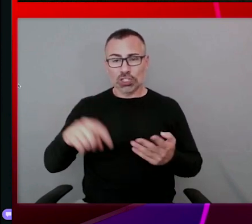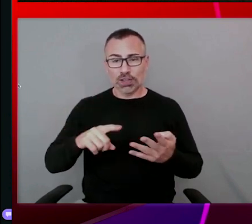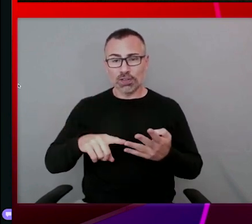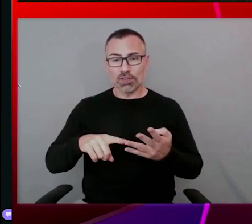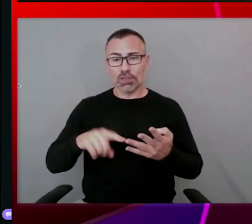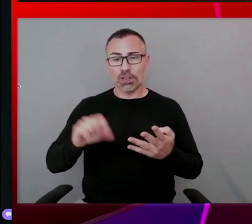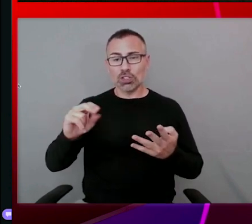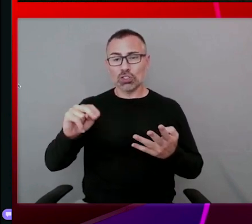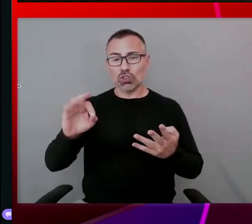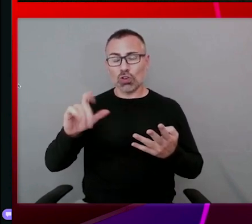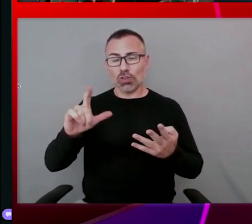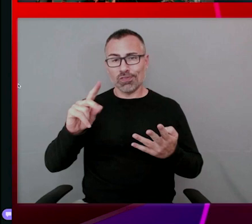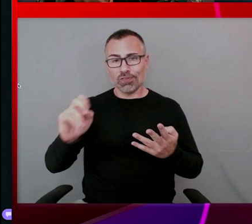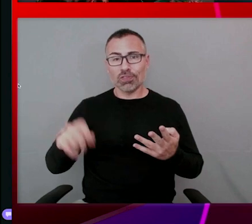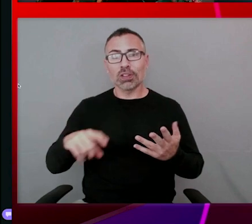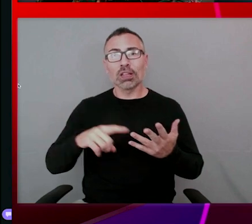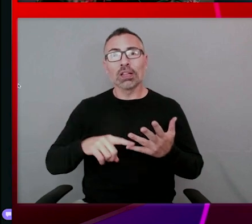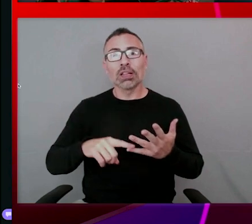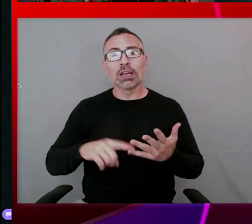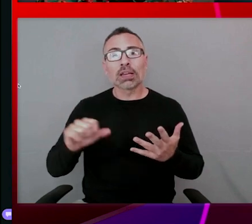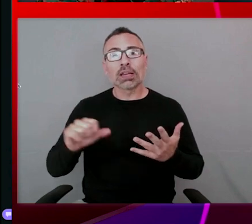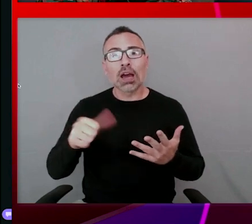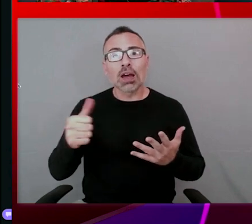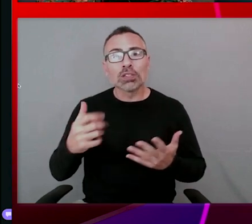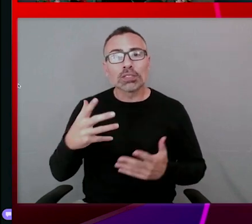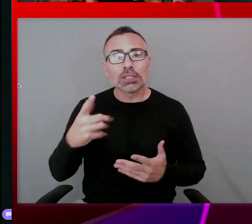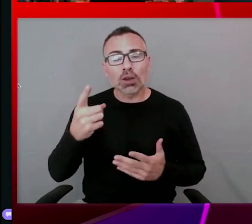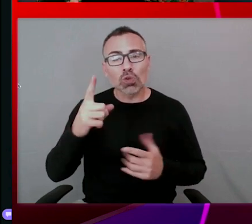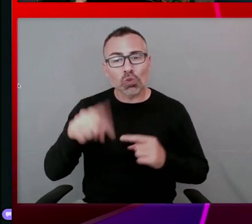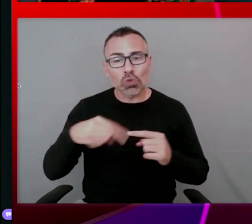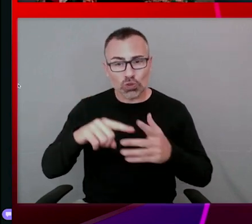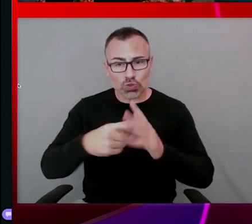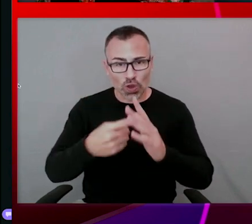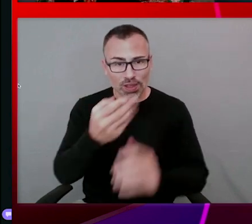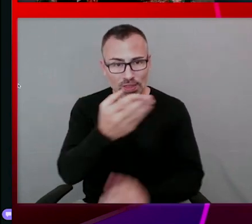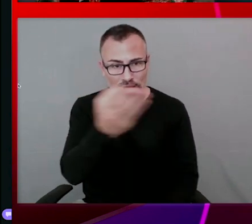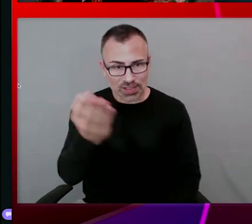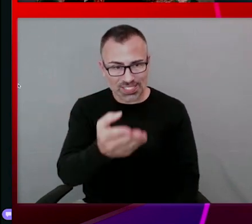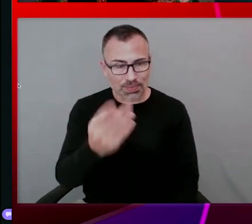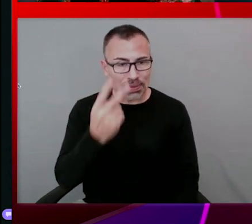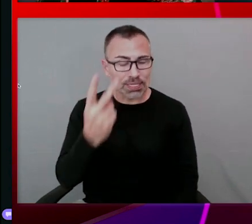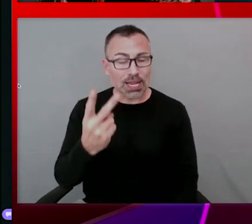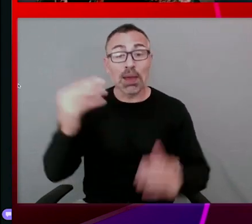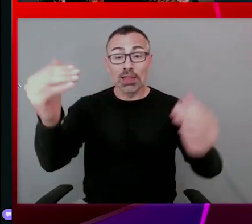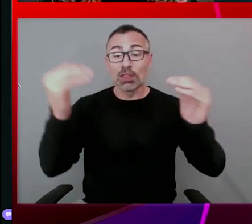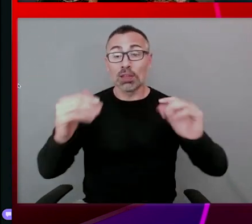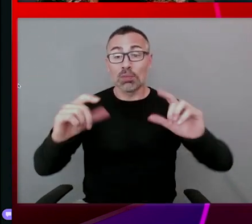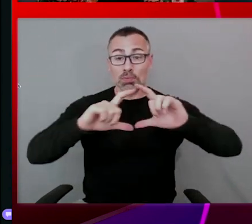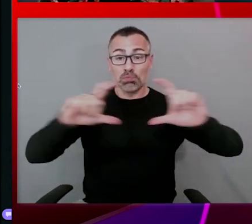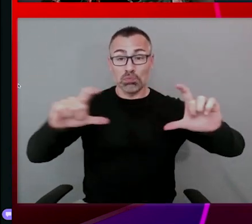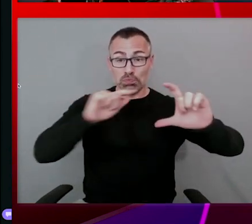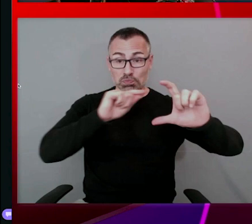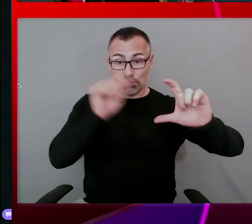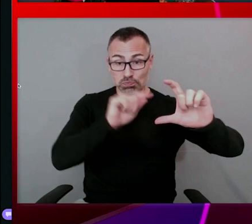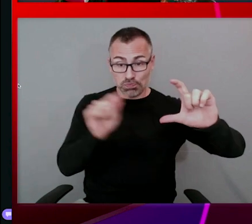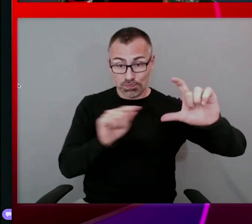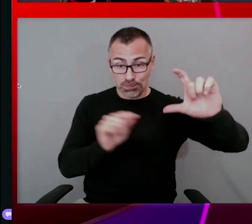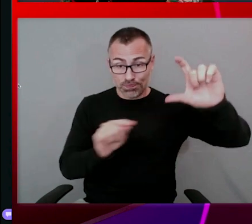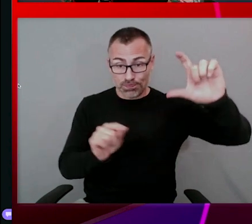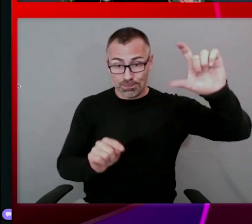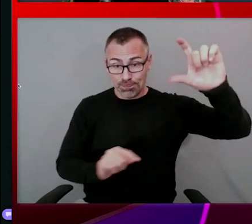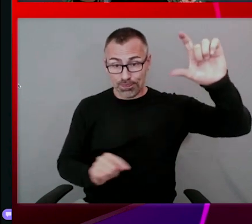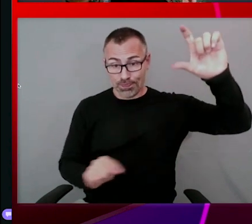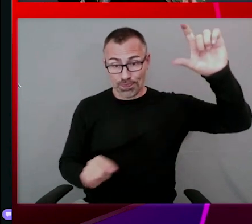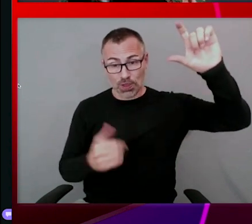the out-of-the-box connector, as you can see on top there. Oh, there's all the connectors. And then below, you see that there are now over 40